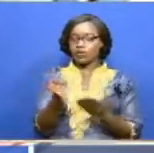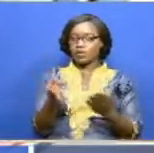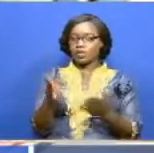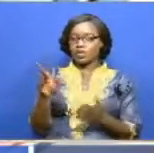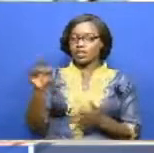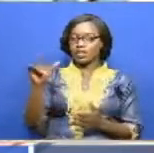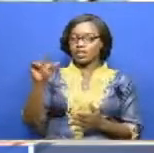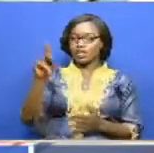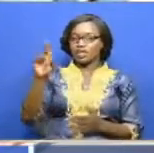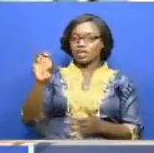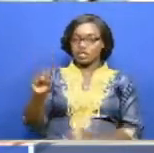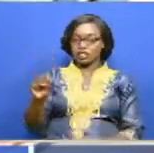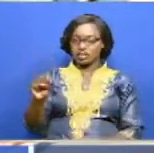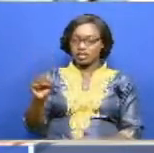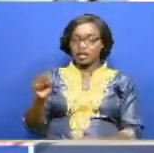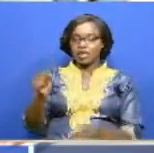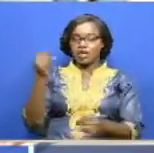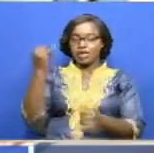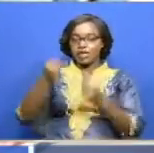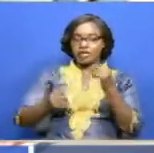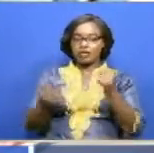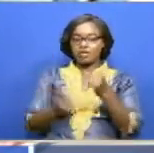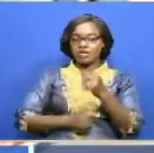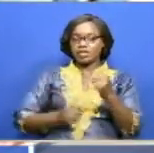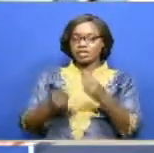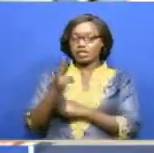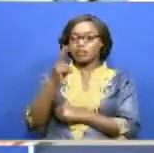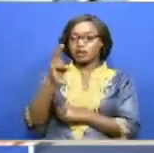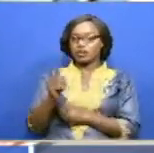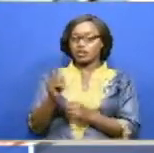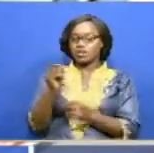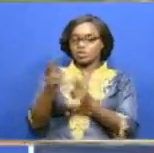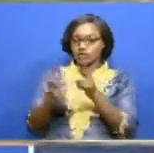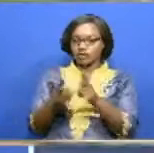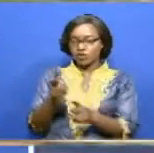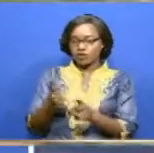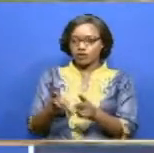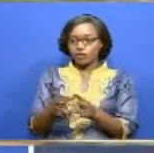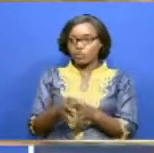The project is set to be completed by December 2022.